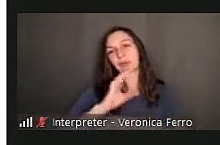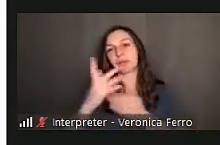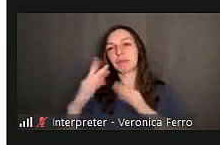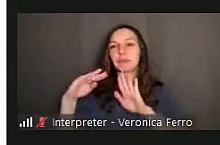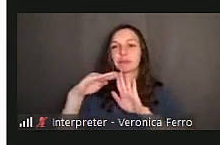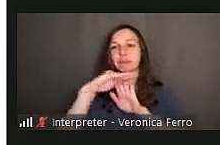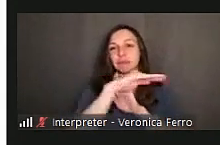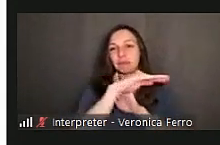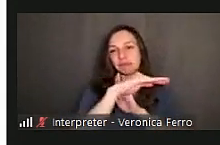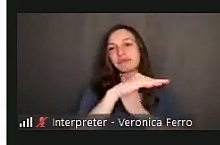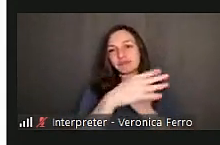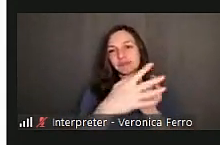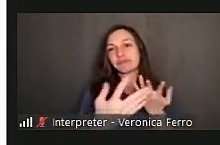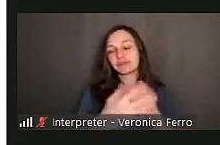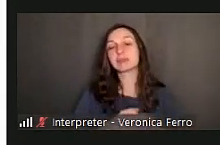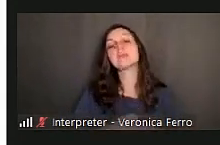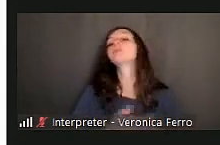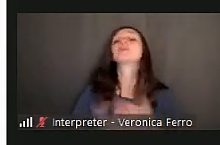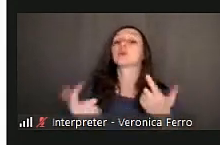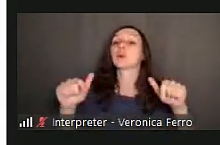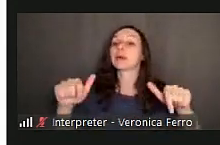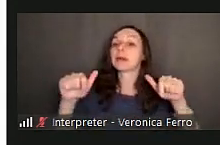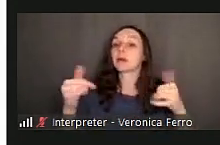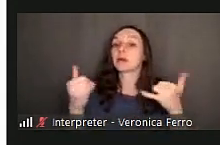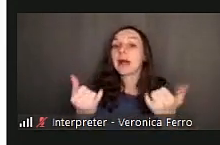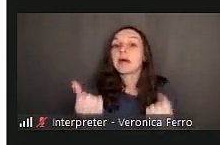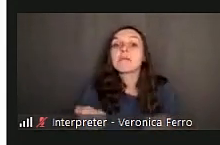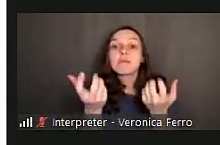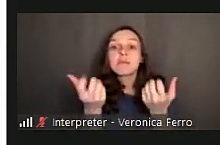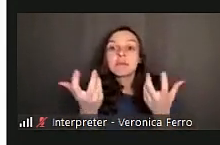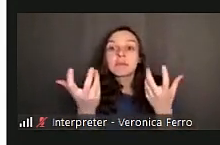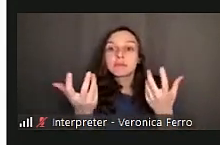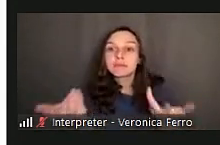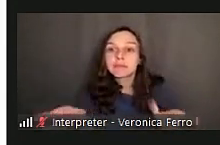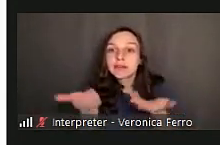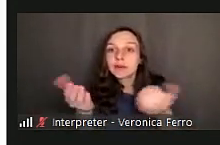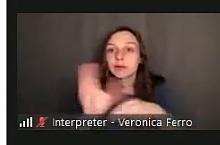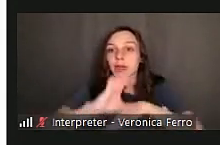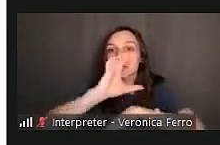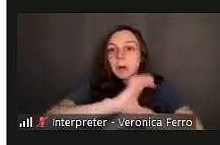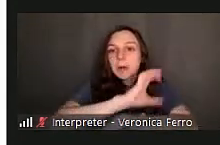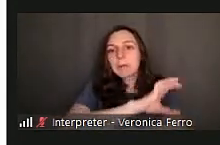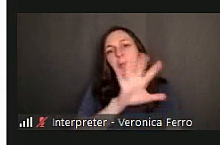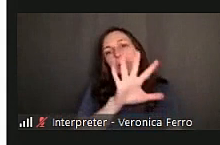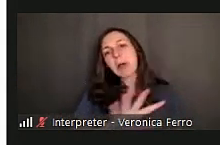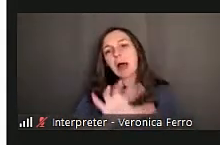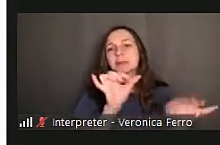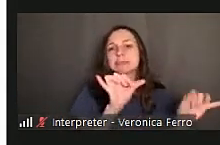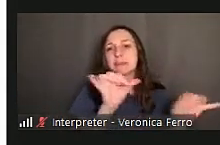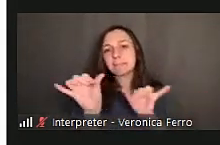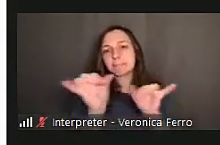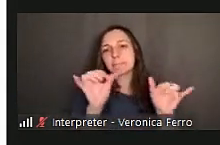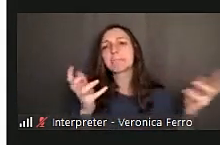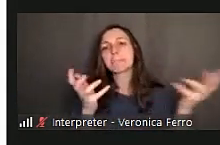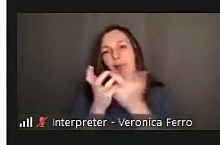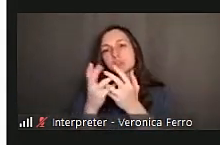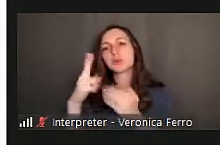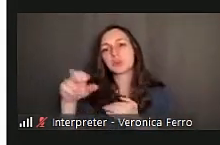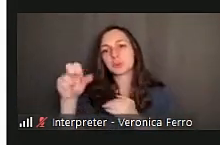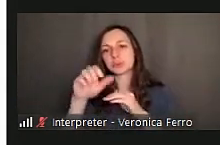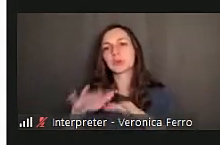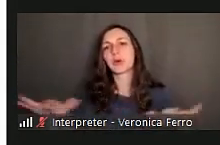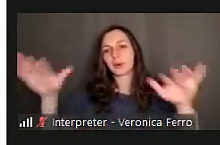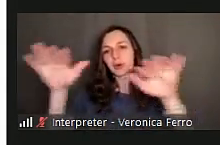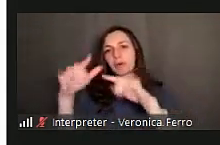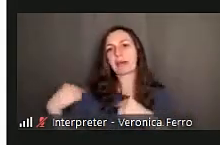that our rates here in Colorado are now quite similar to what the overall rates are in the US. For the last